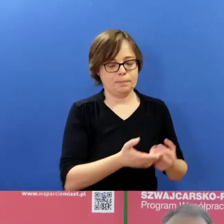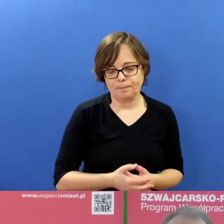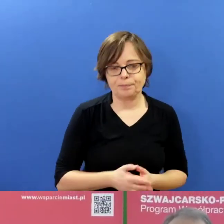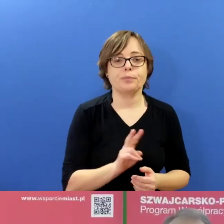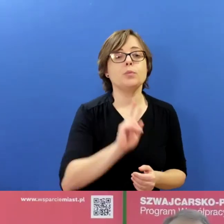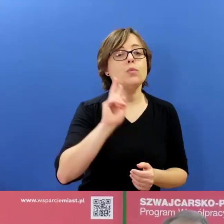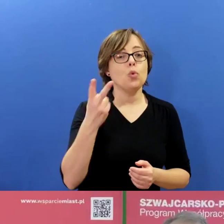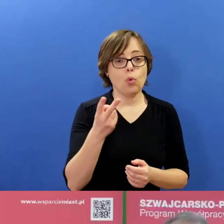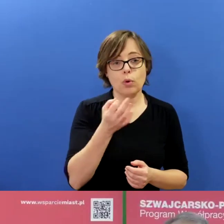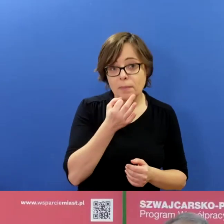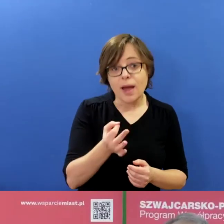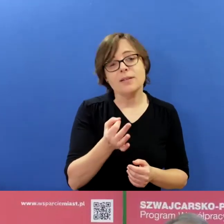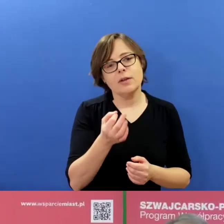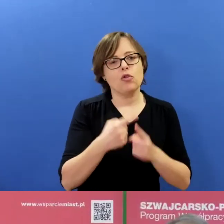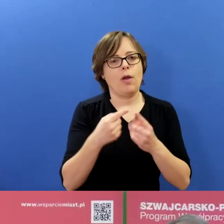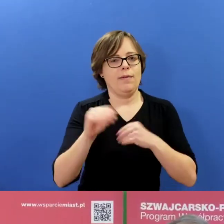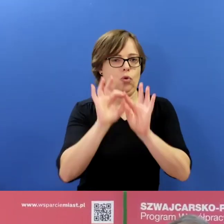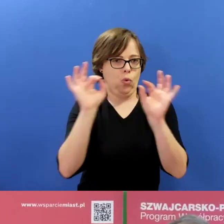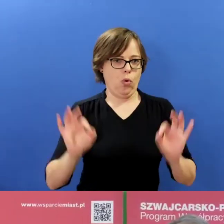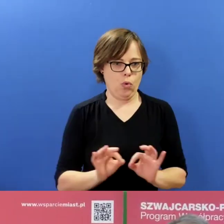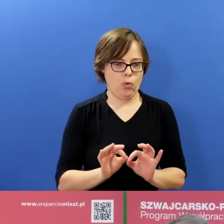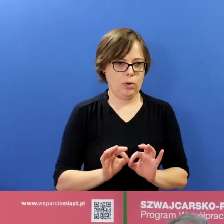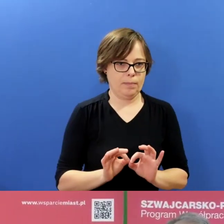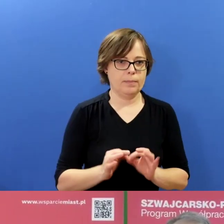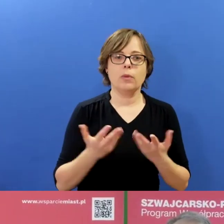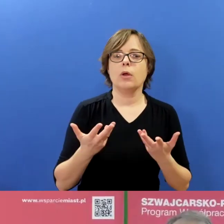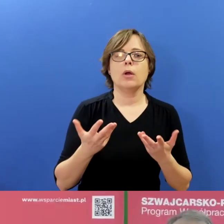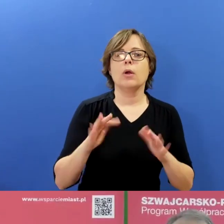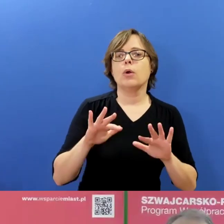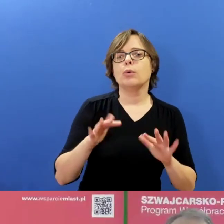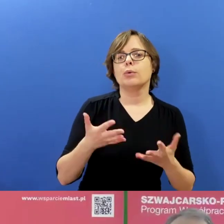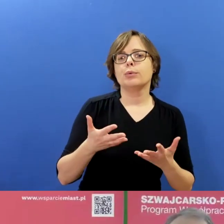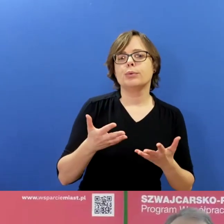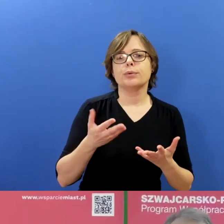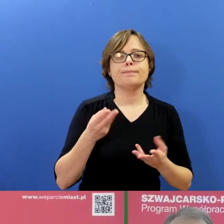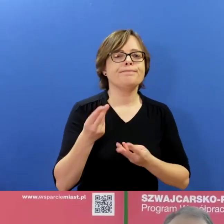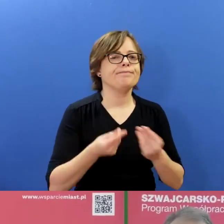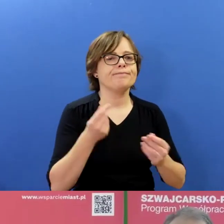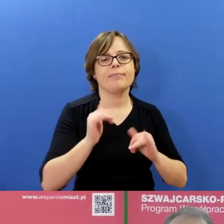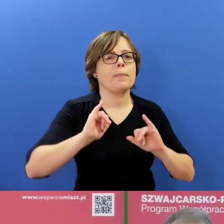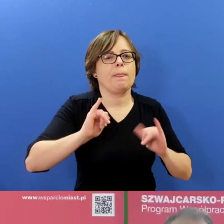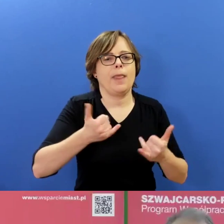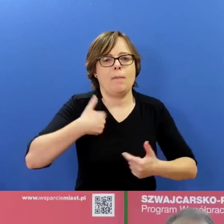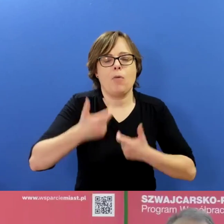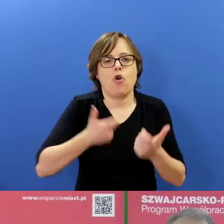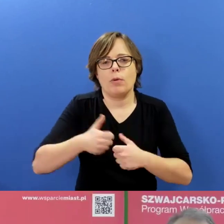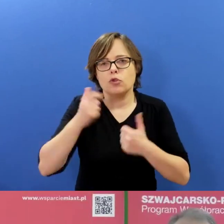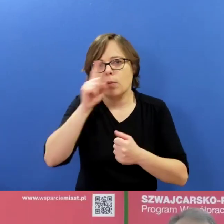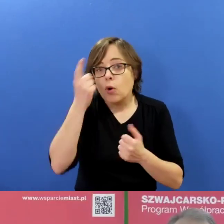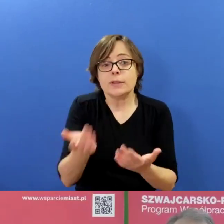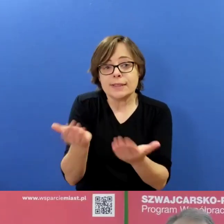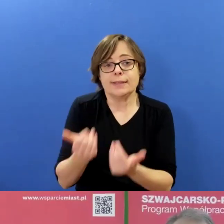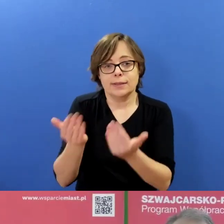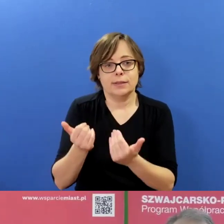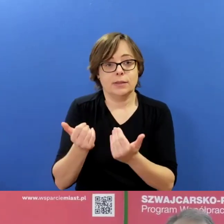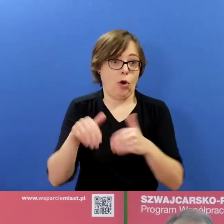in terms of how we incentivize or even force people to get